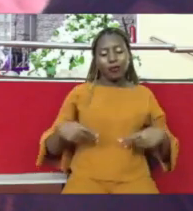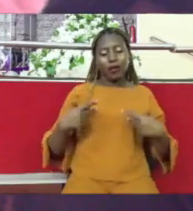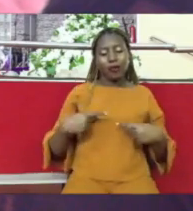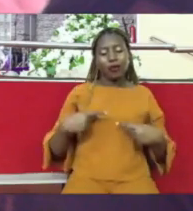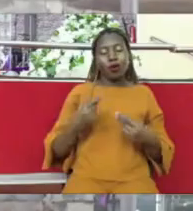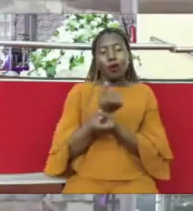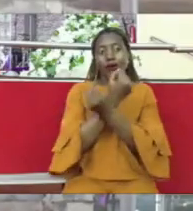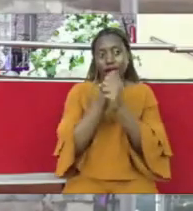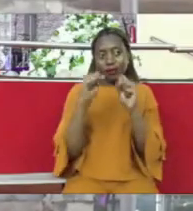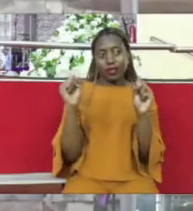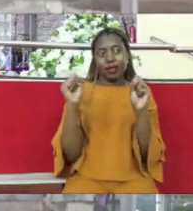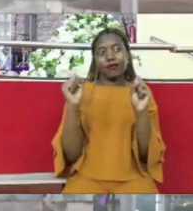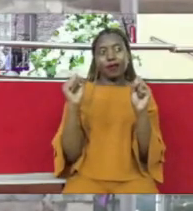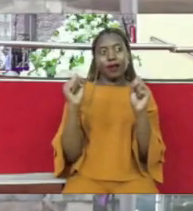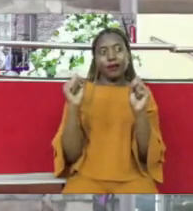Amen.